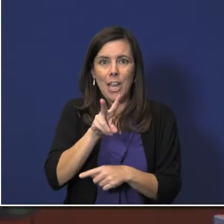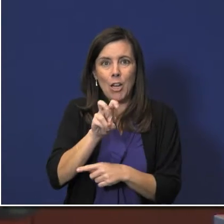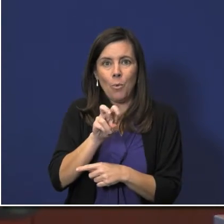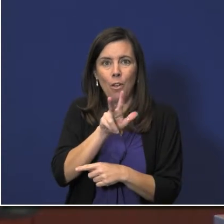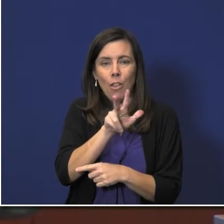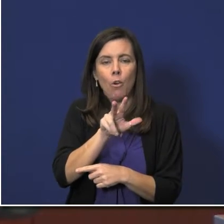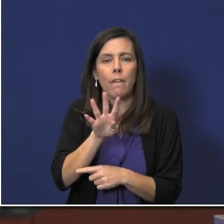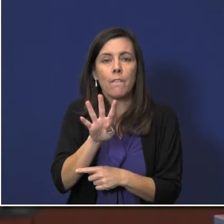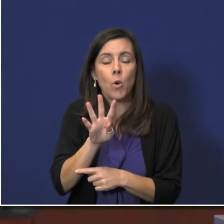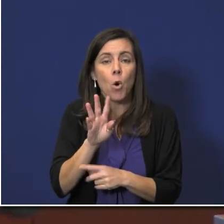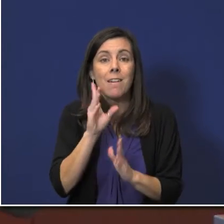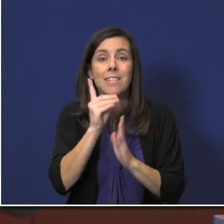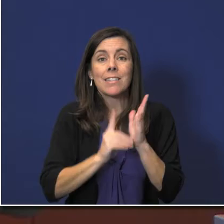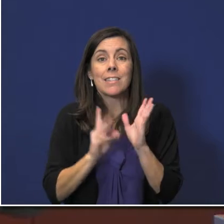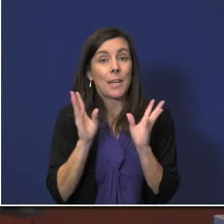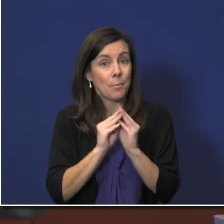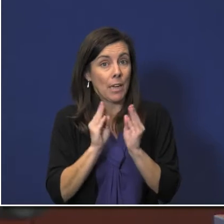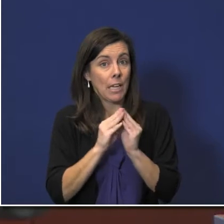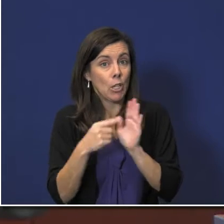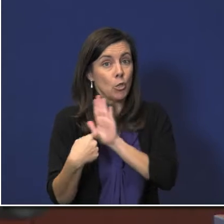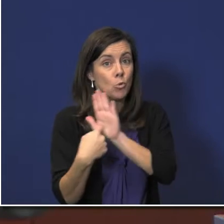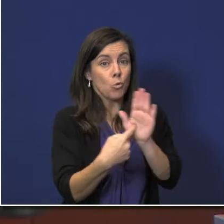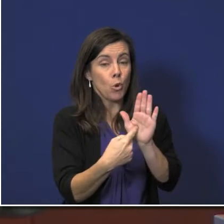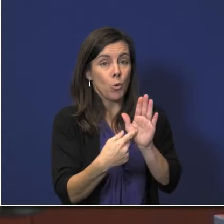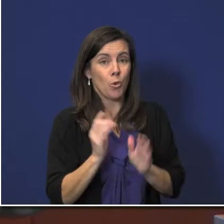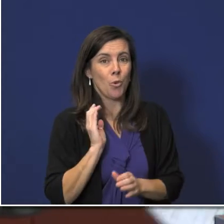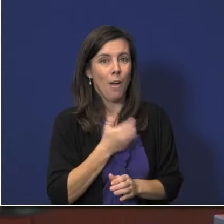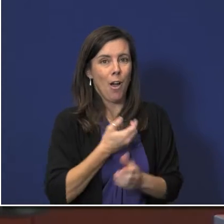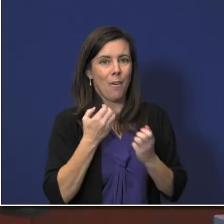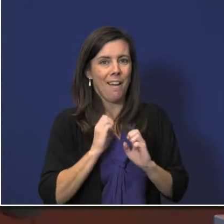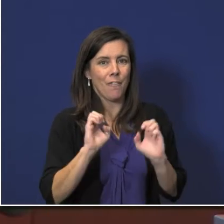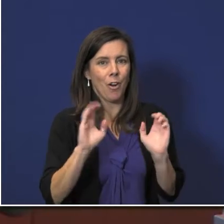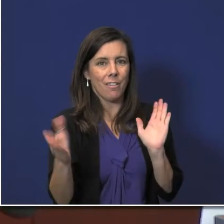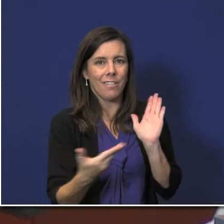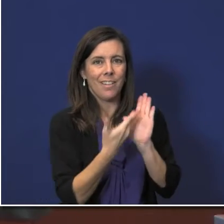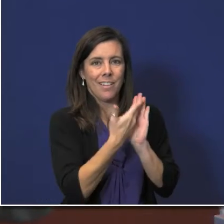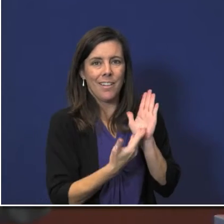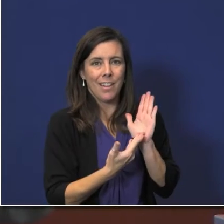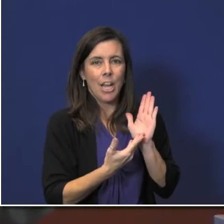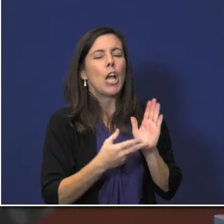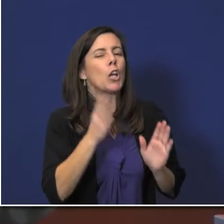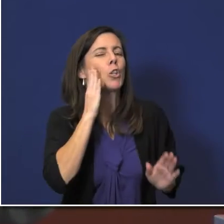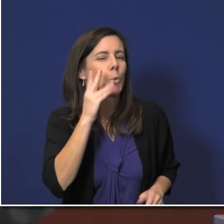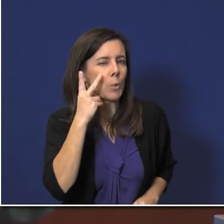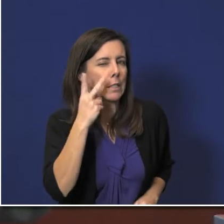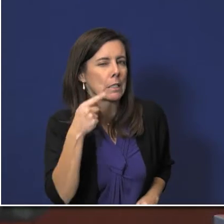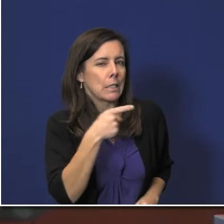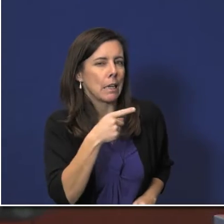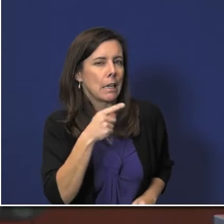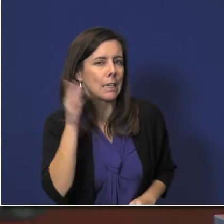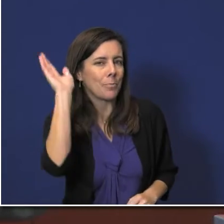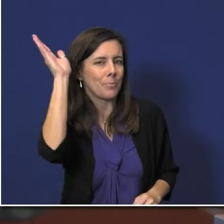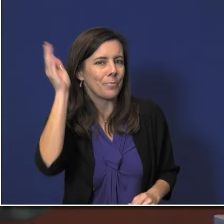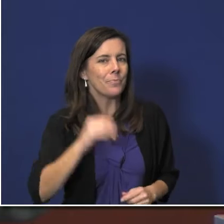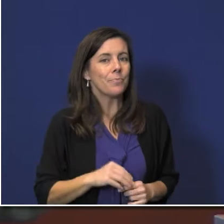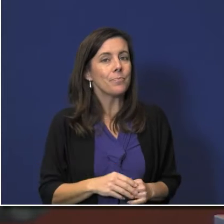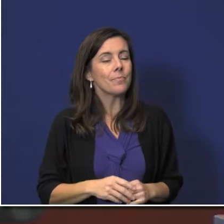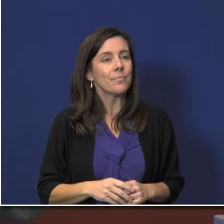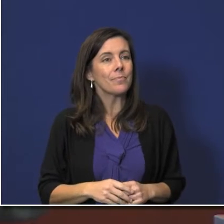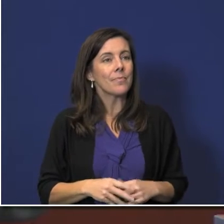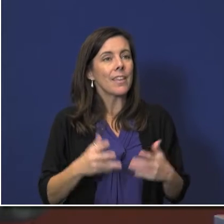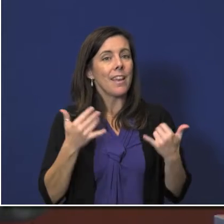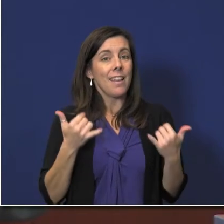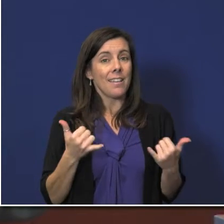design meetings to show you the design effort that you'll see in the presentation today. So with that being said, I'd like